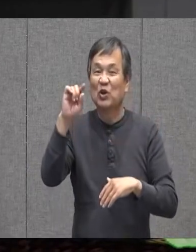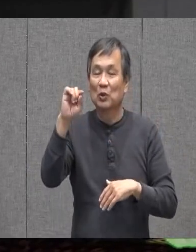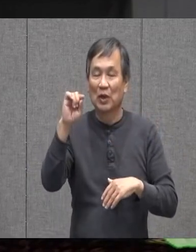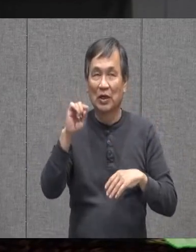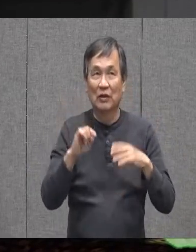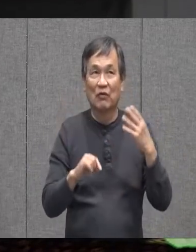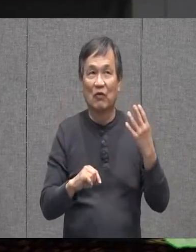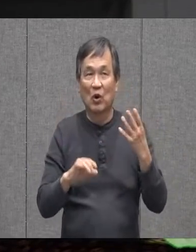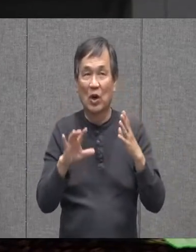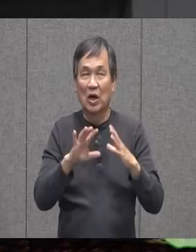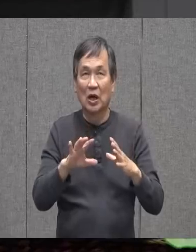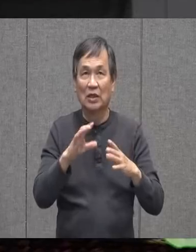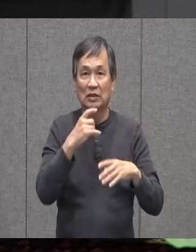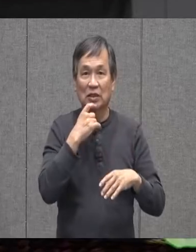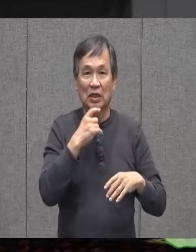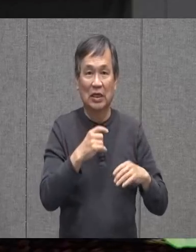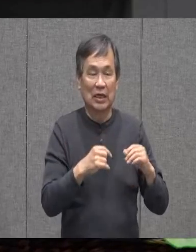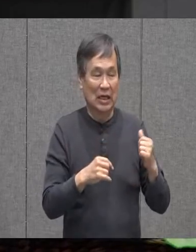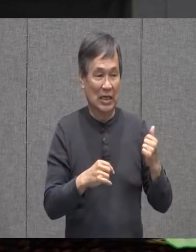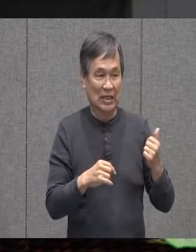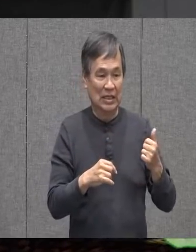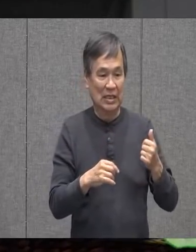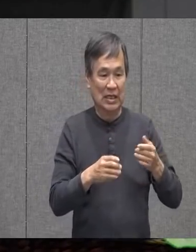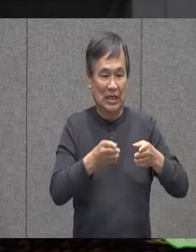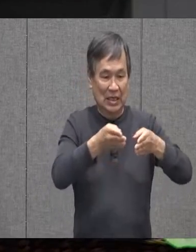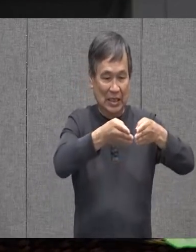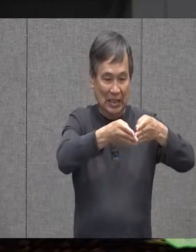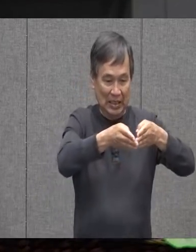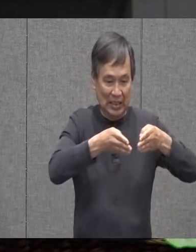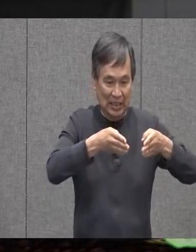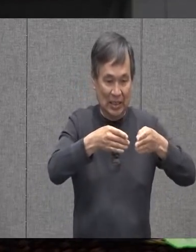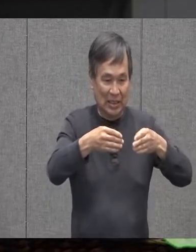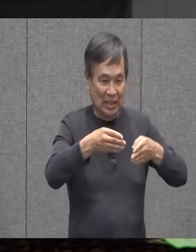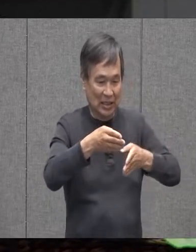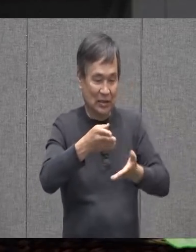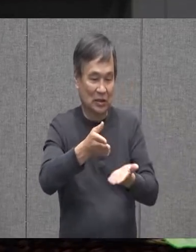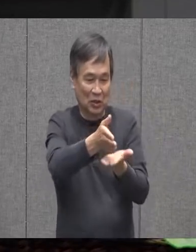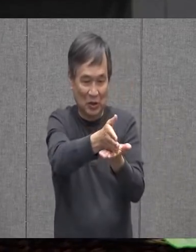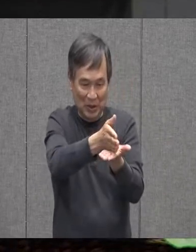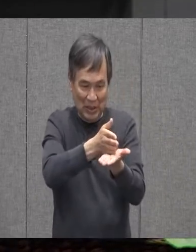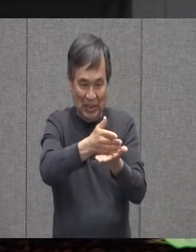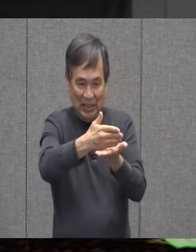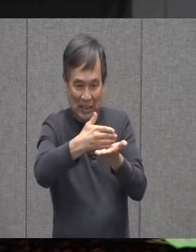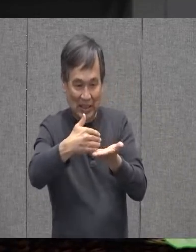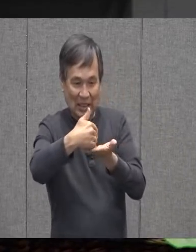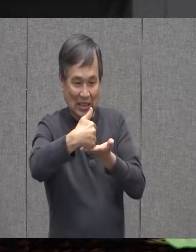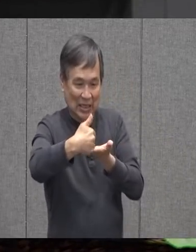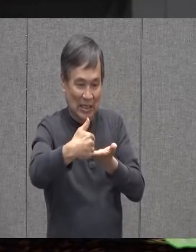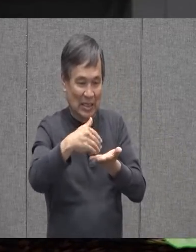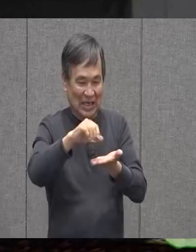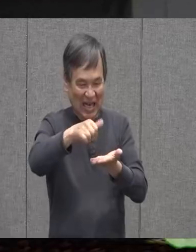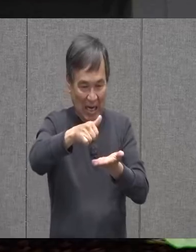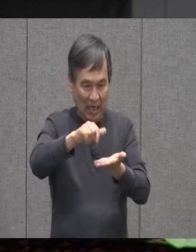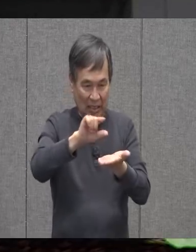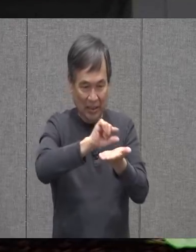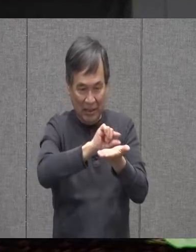about 10 in each section on the top. So each section would have 10.